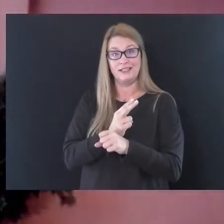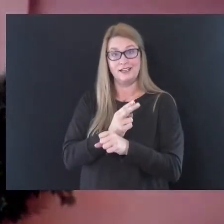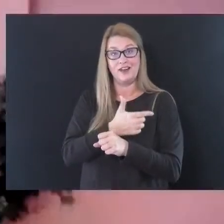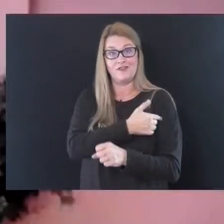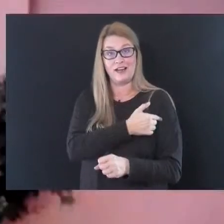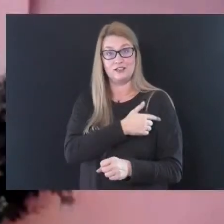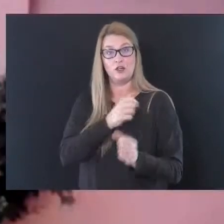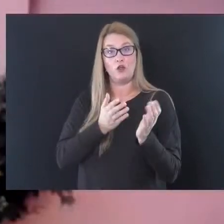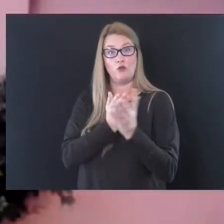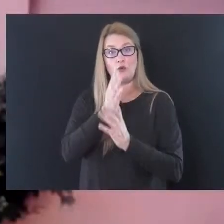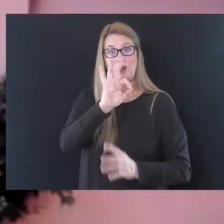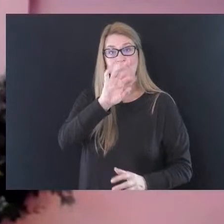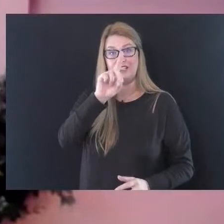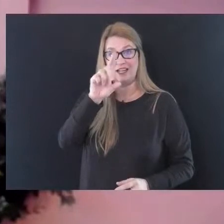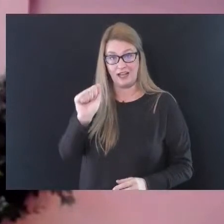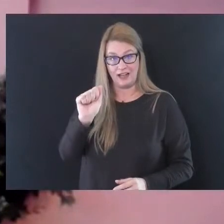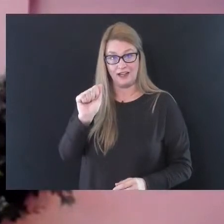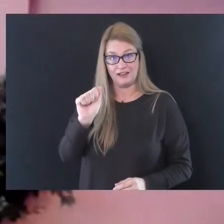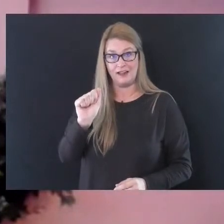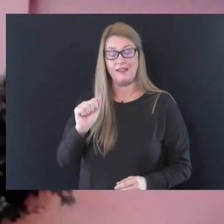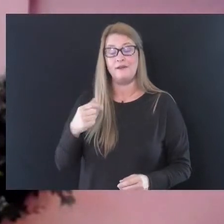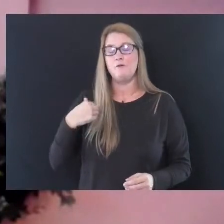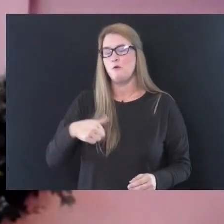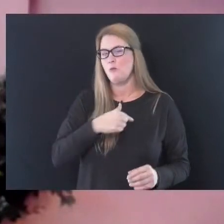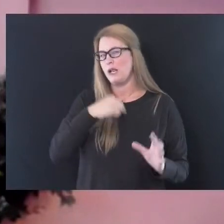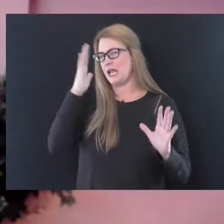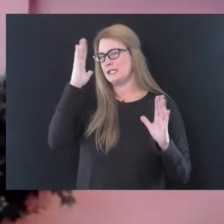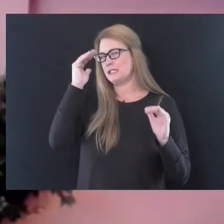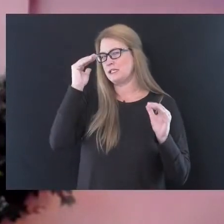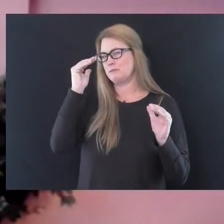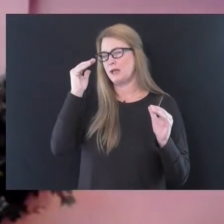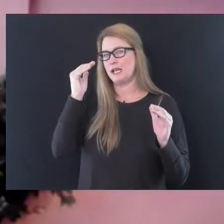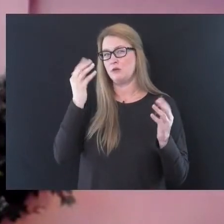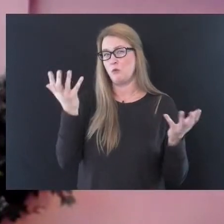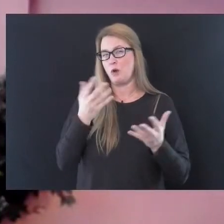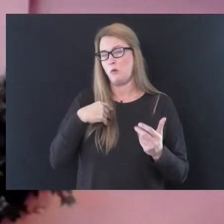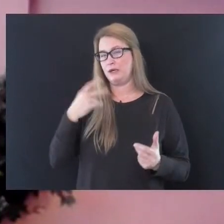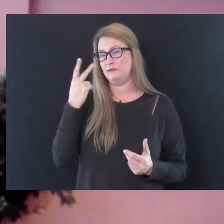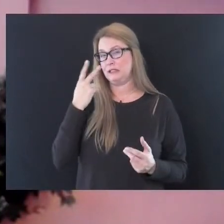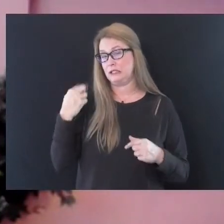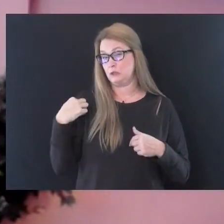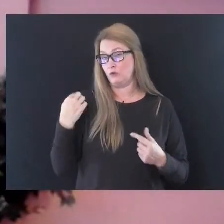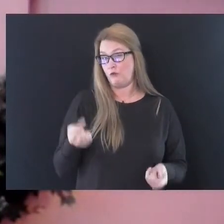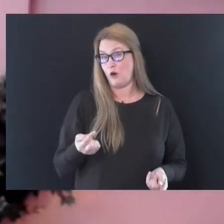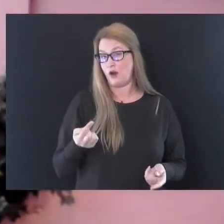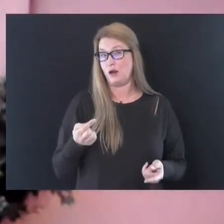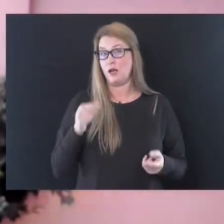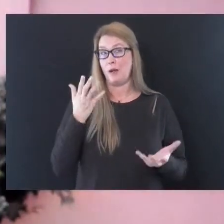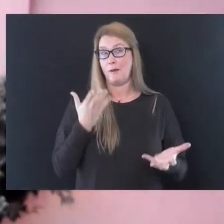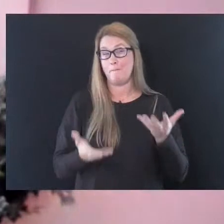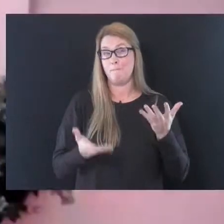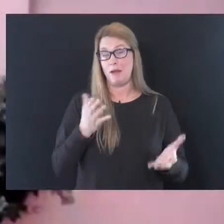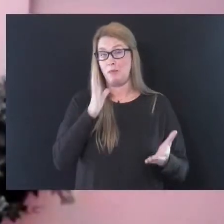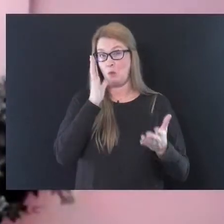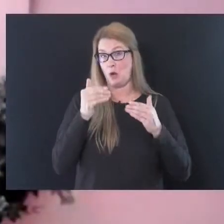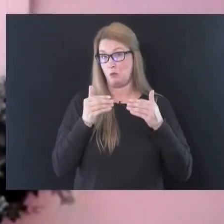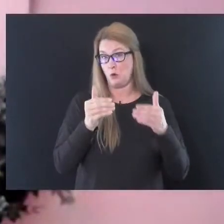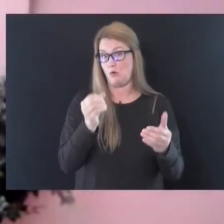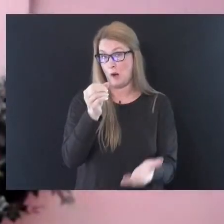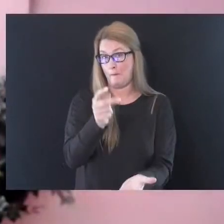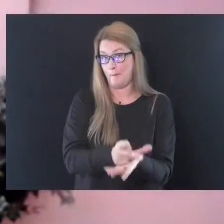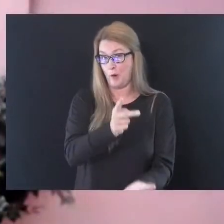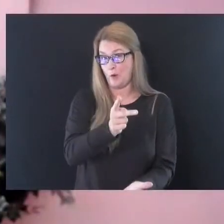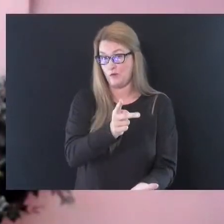Drug Administration. We anticipate, based on at least what we've seen so far, that this will go forward, and that is